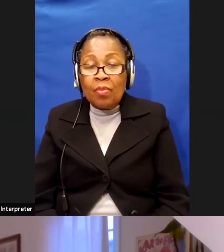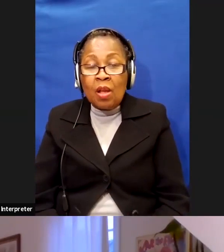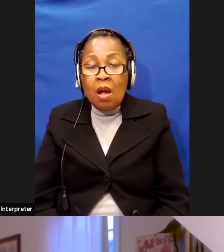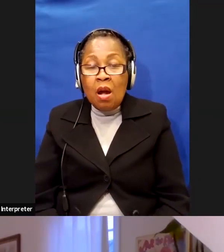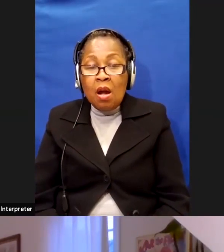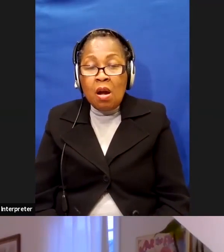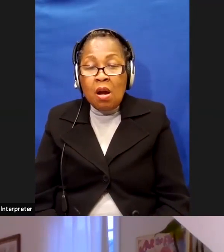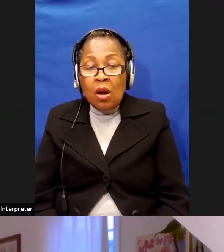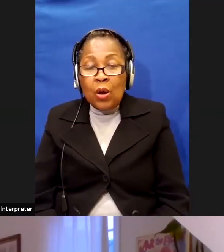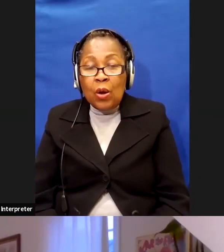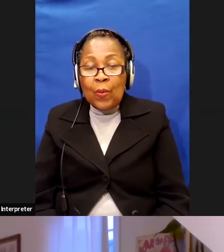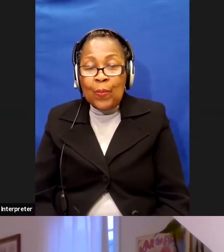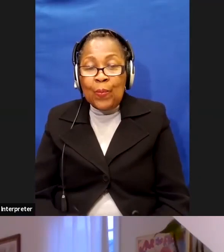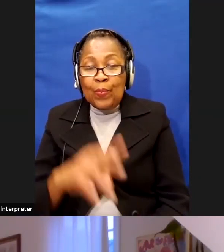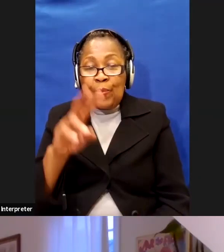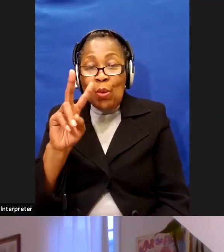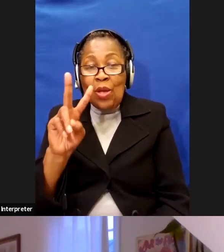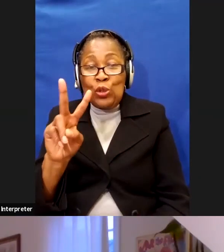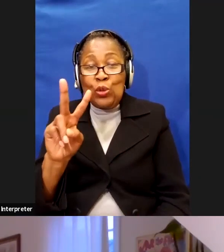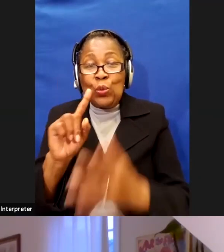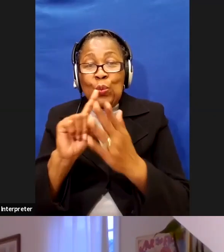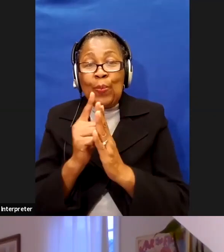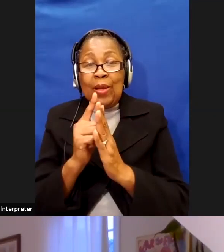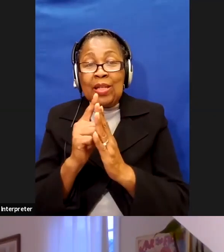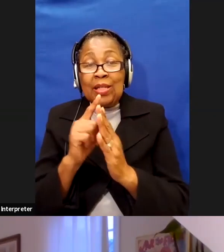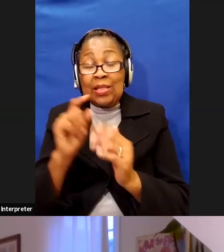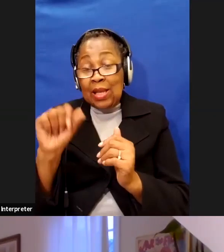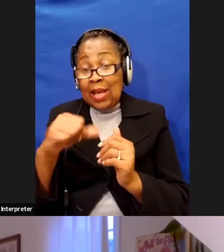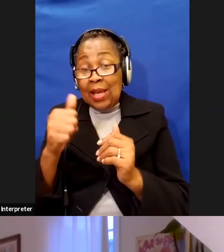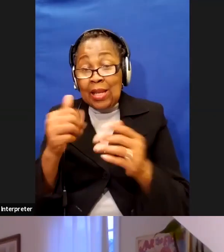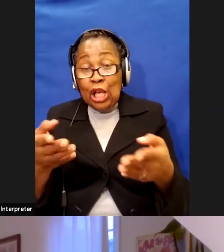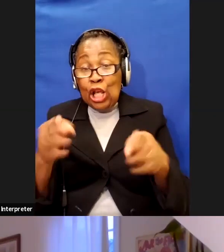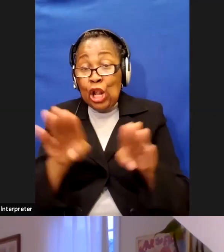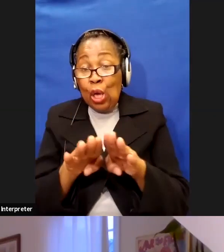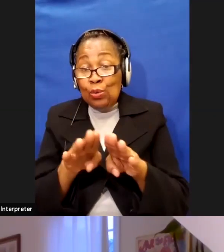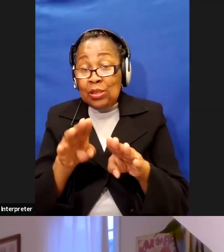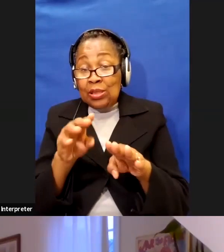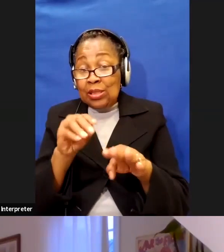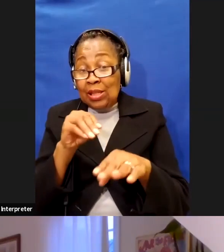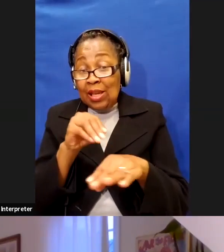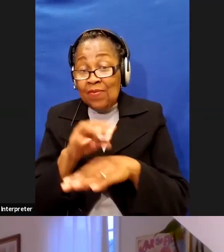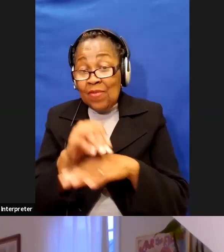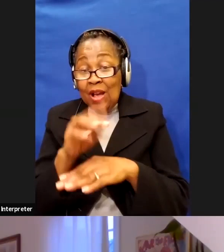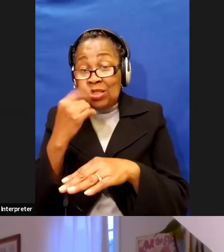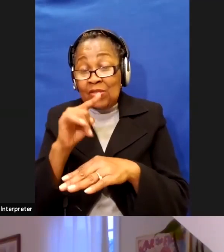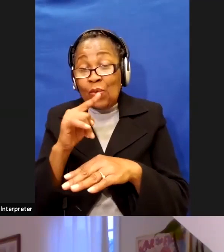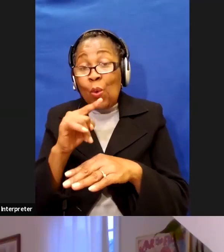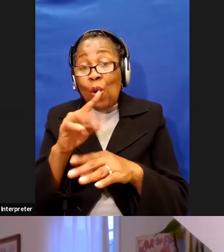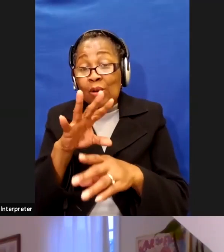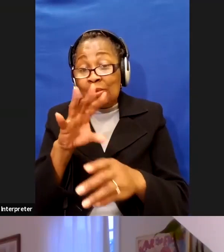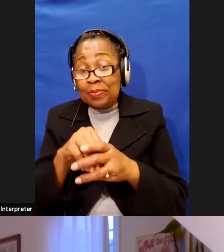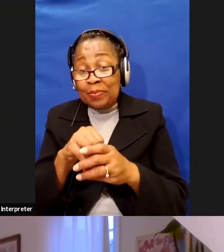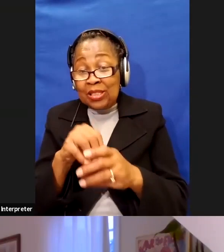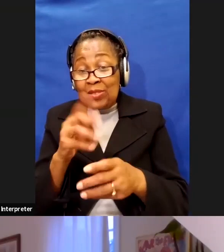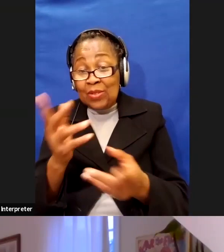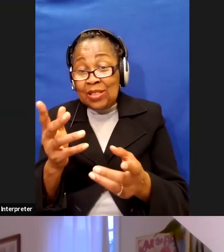Okay, it looks like we're down to about 2 minutes. Do you have any closing advice for the participants?